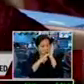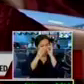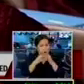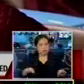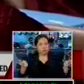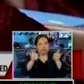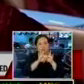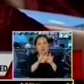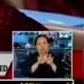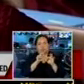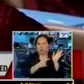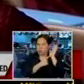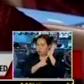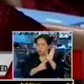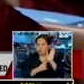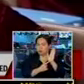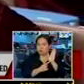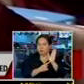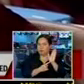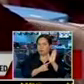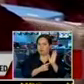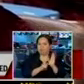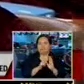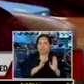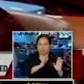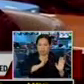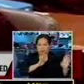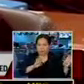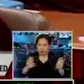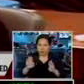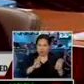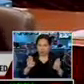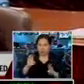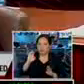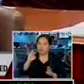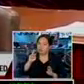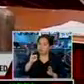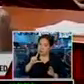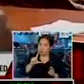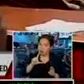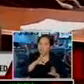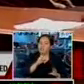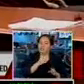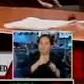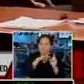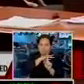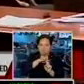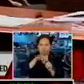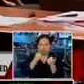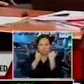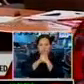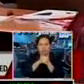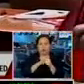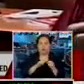to demonstrate civility and to observe decorum that